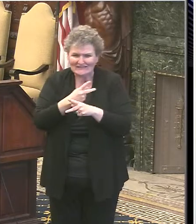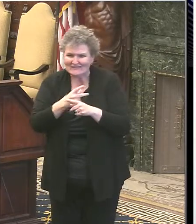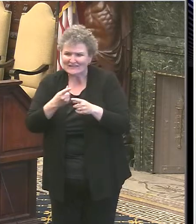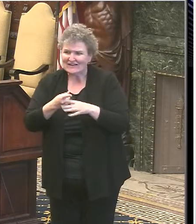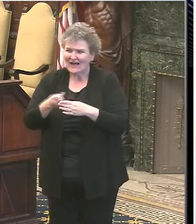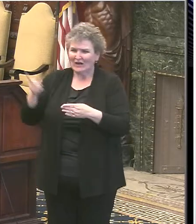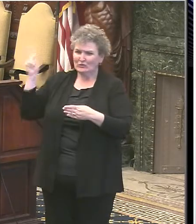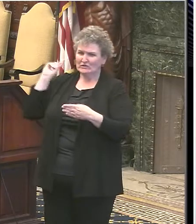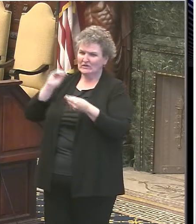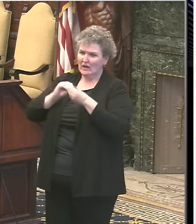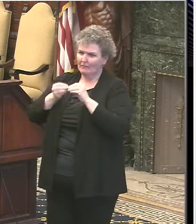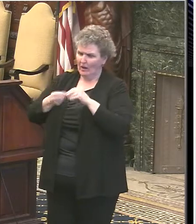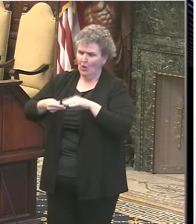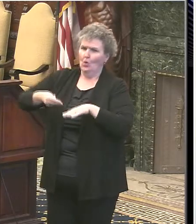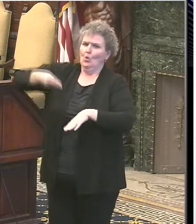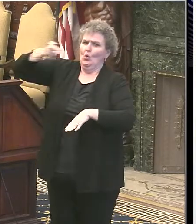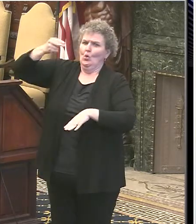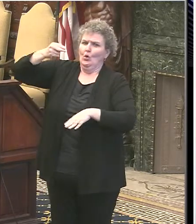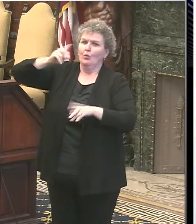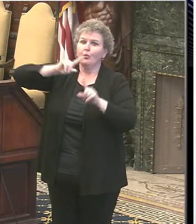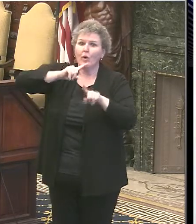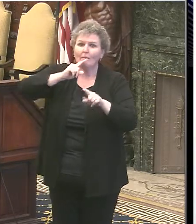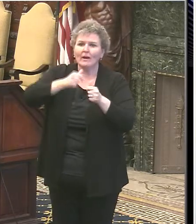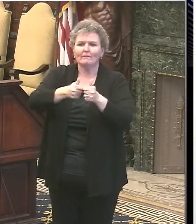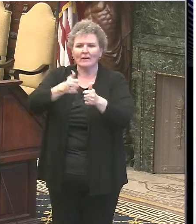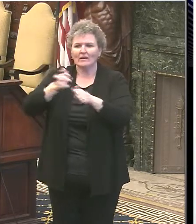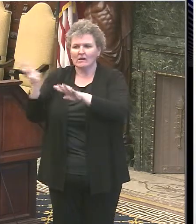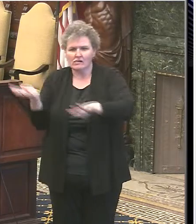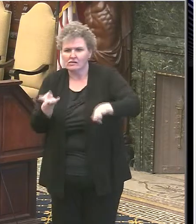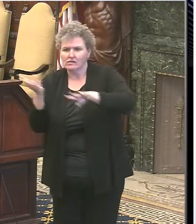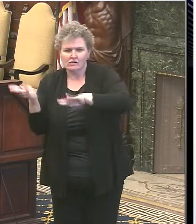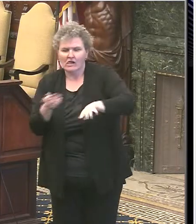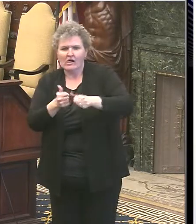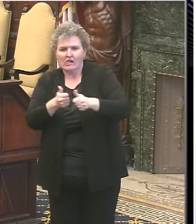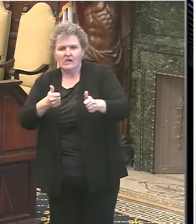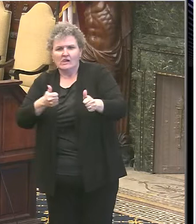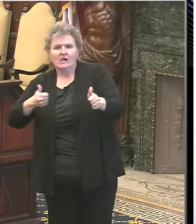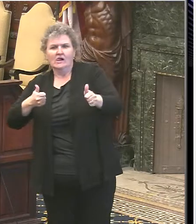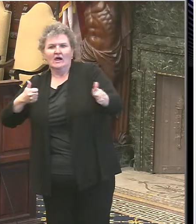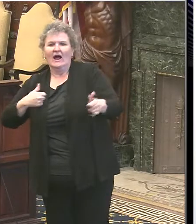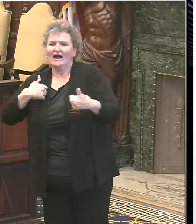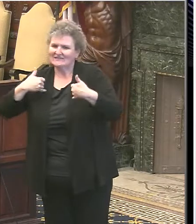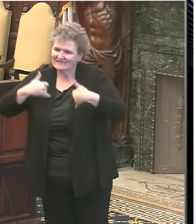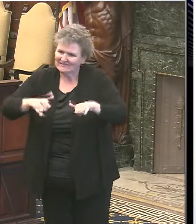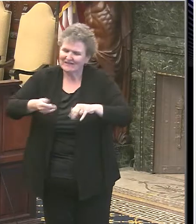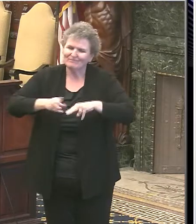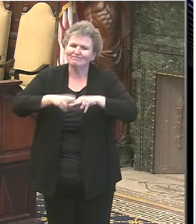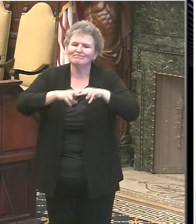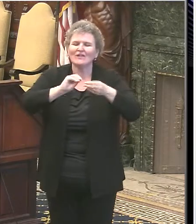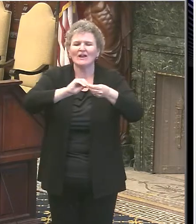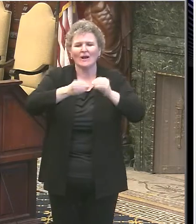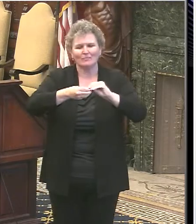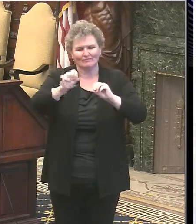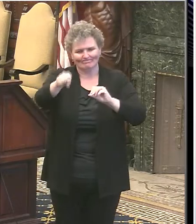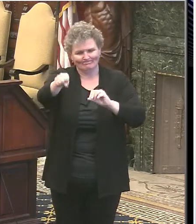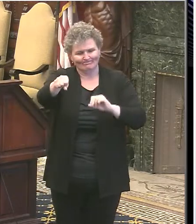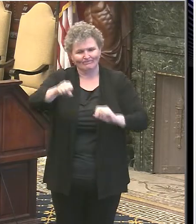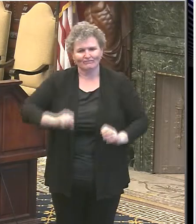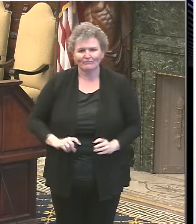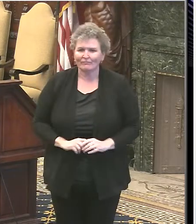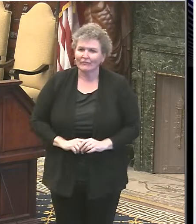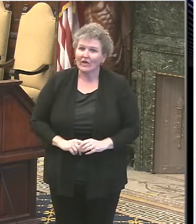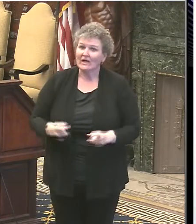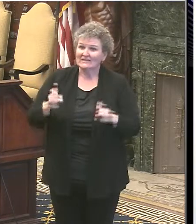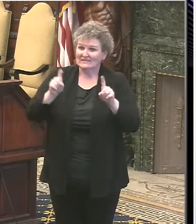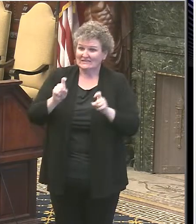increase with delayed reporting. We do know there are delays for us getting results from the laboratory. Among people that were tested last week where we